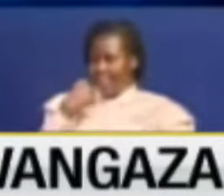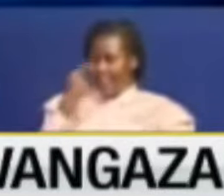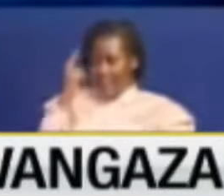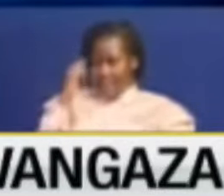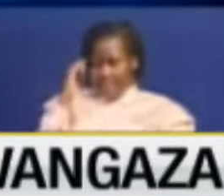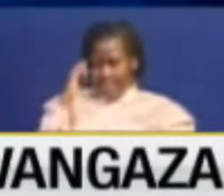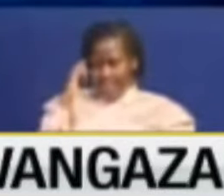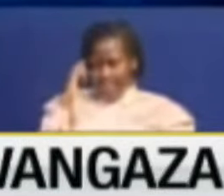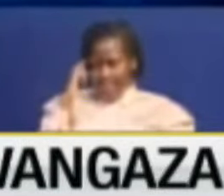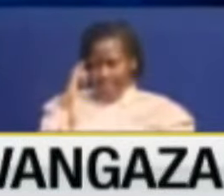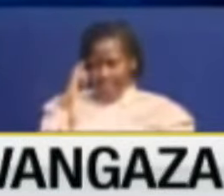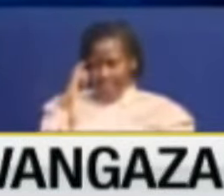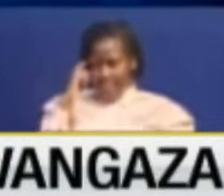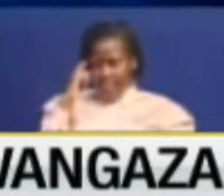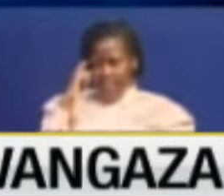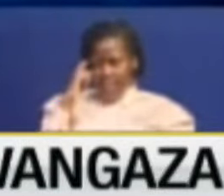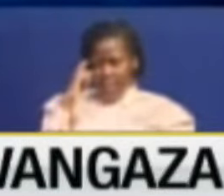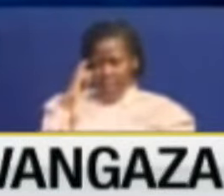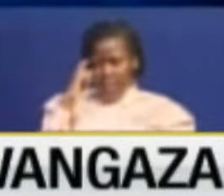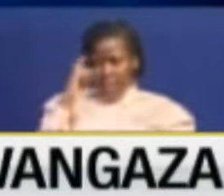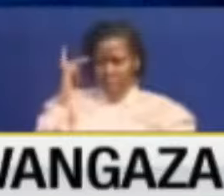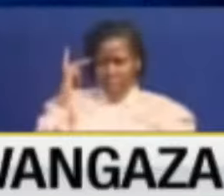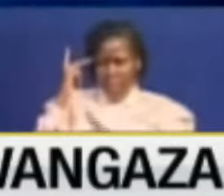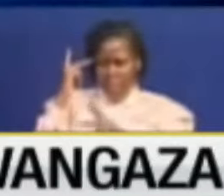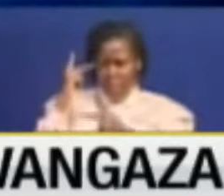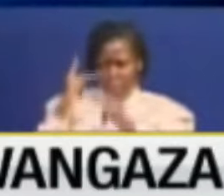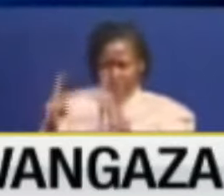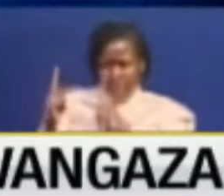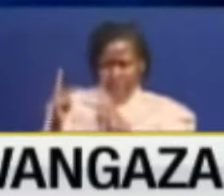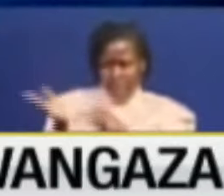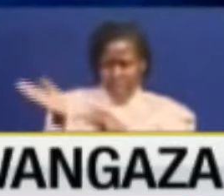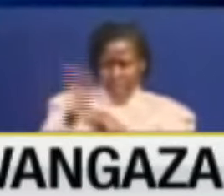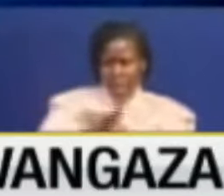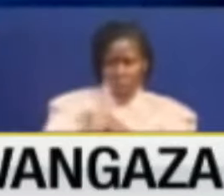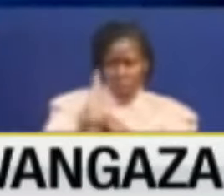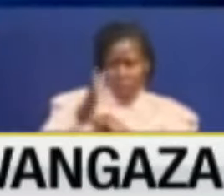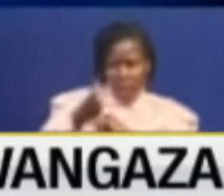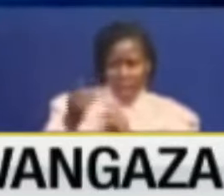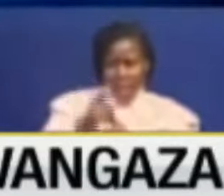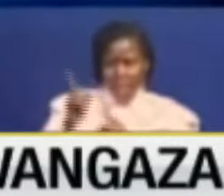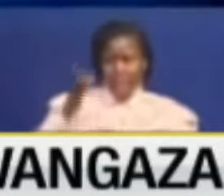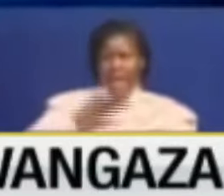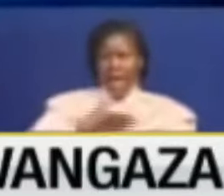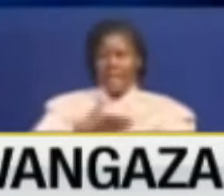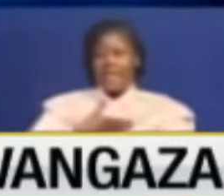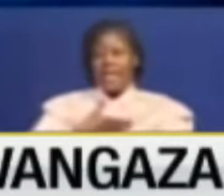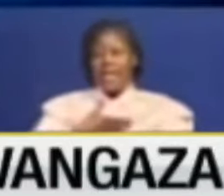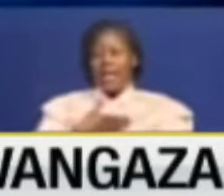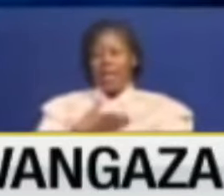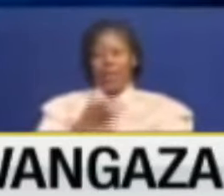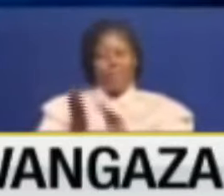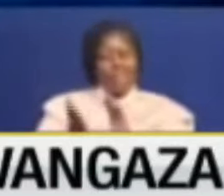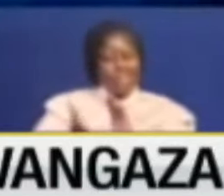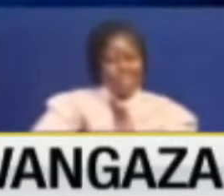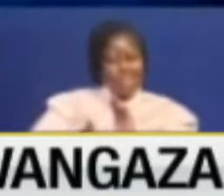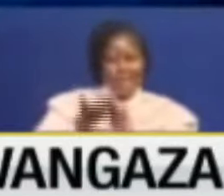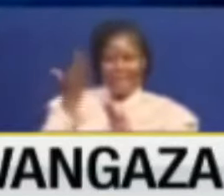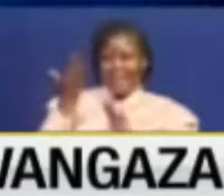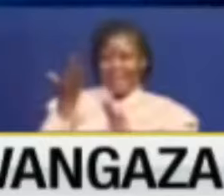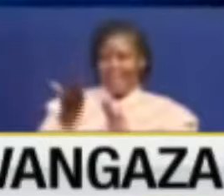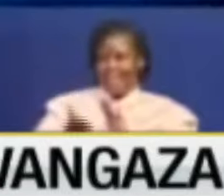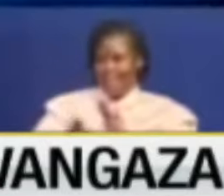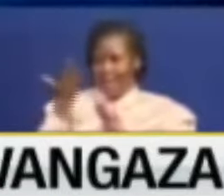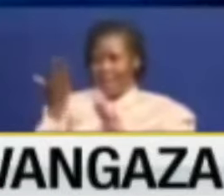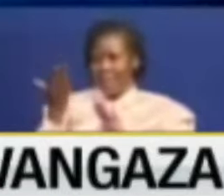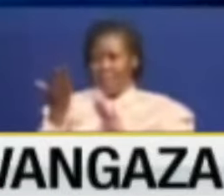or rather prophesied, that we will be back here. But council then was very quick